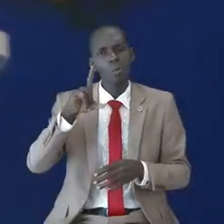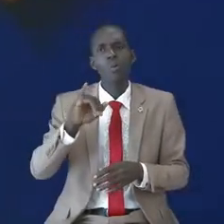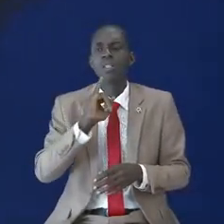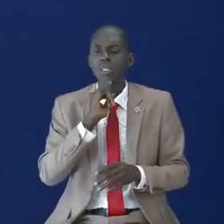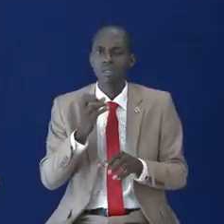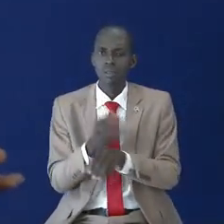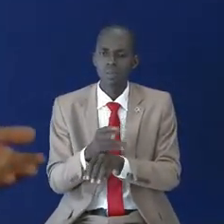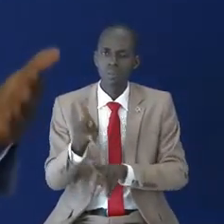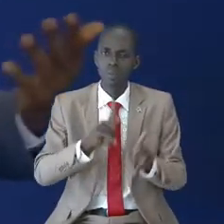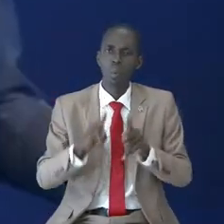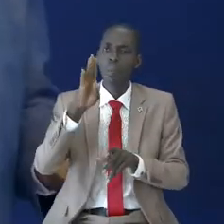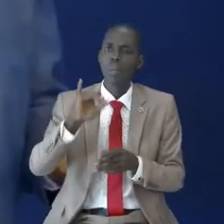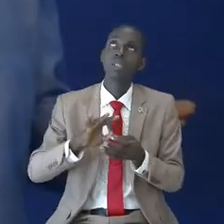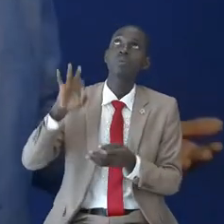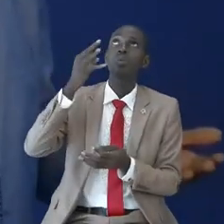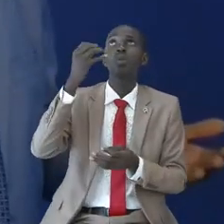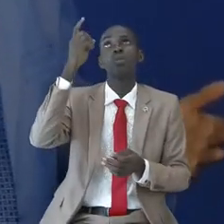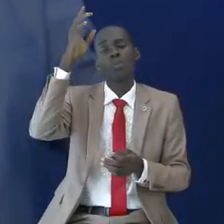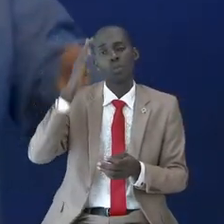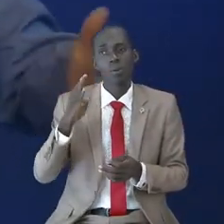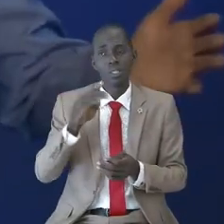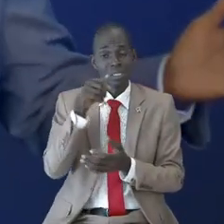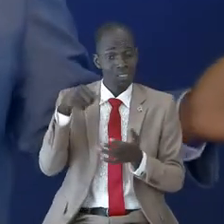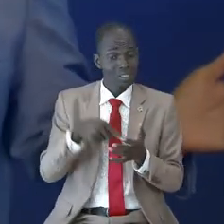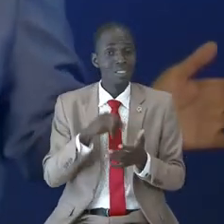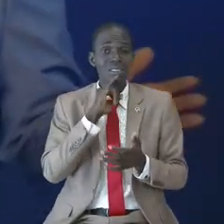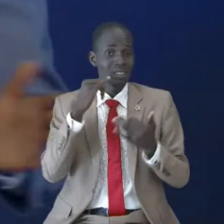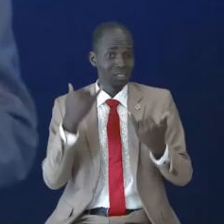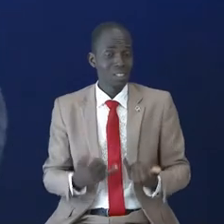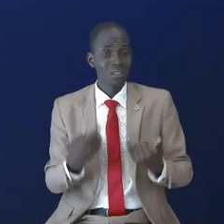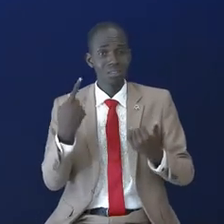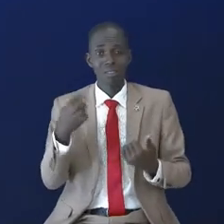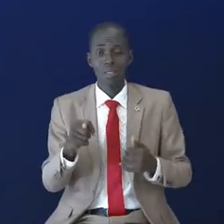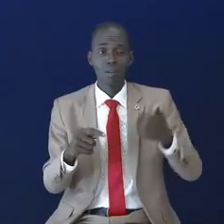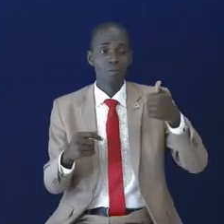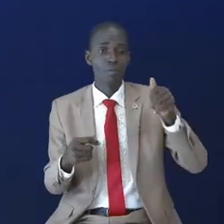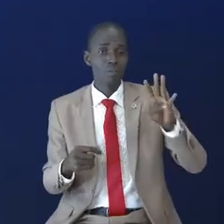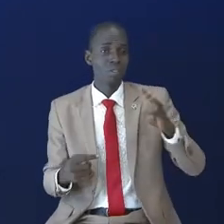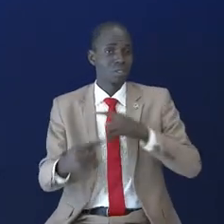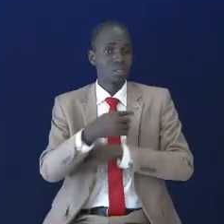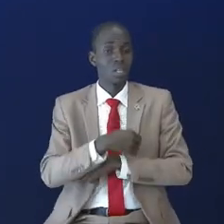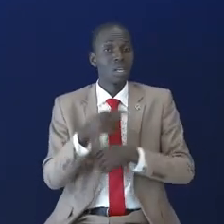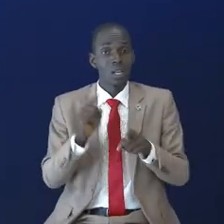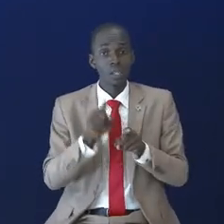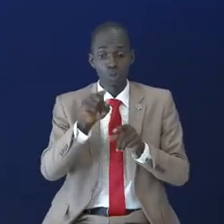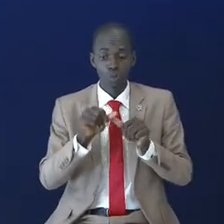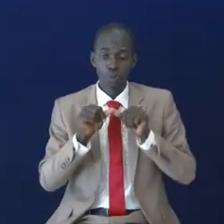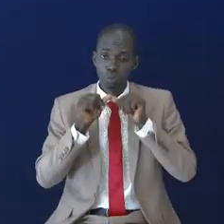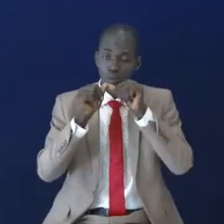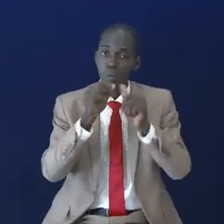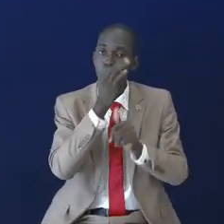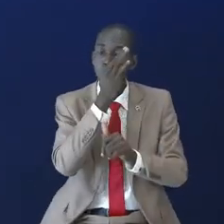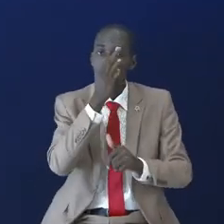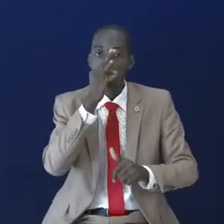of God, this is the 14th day, as you have continued fasting and